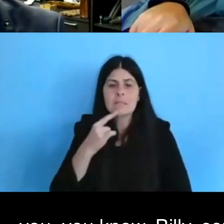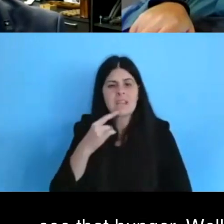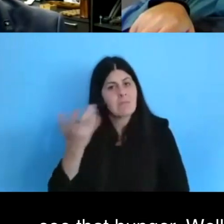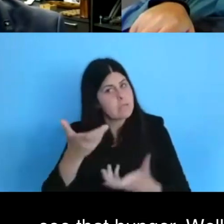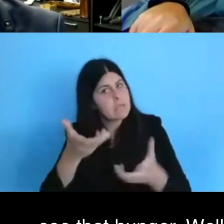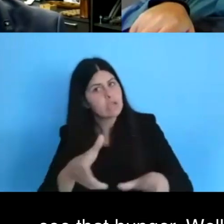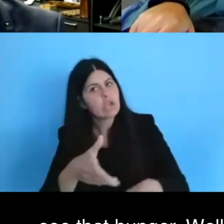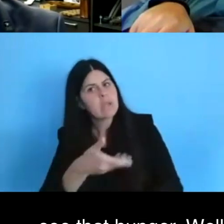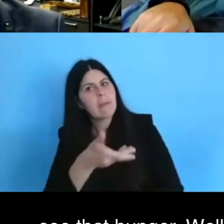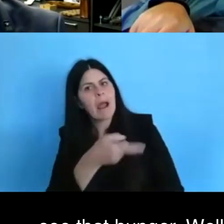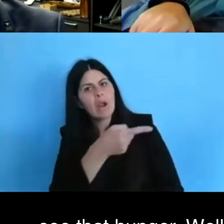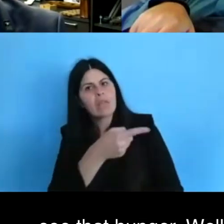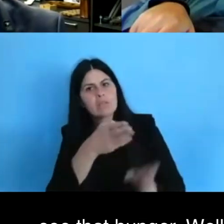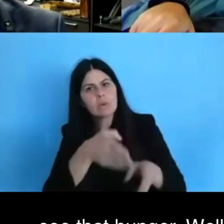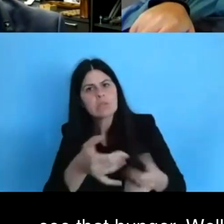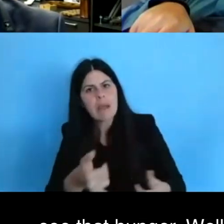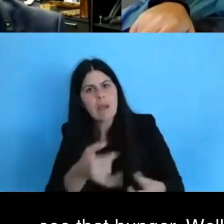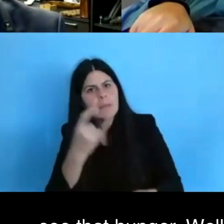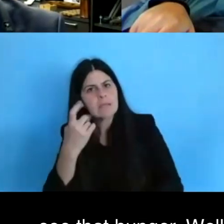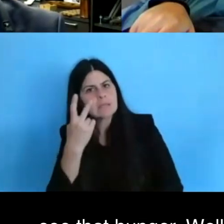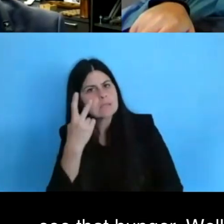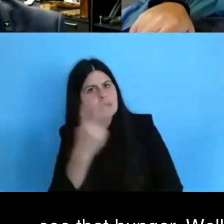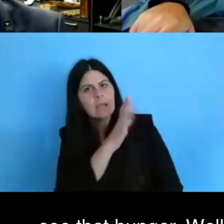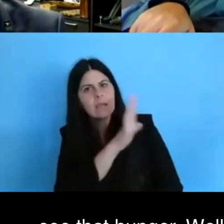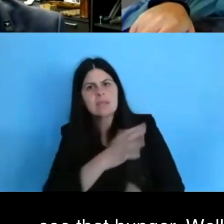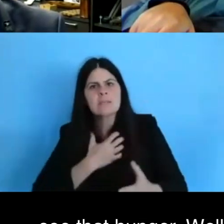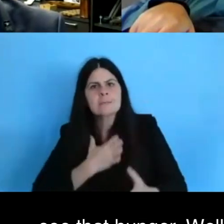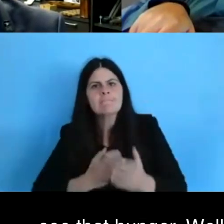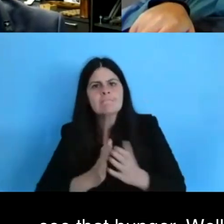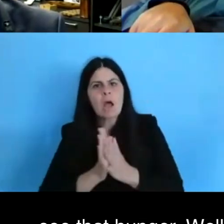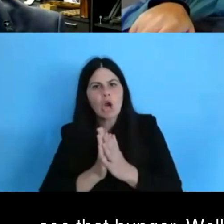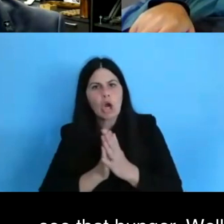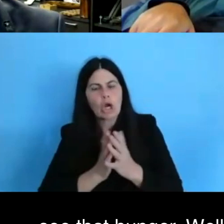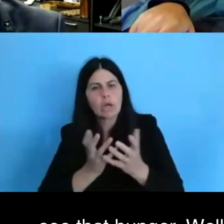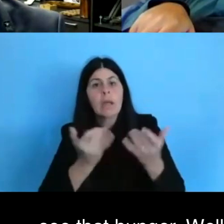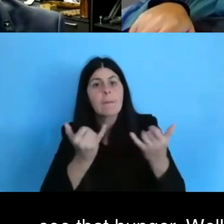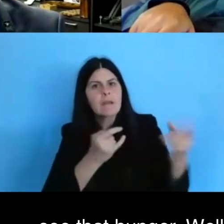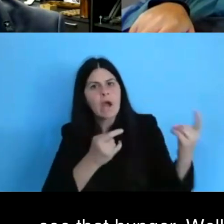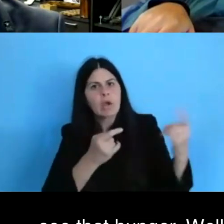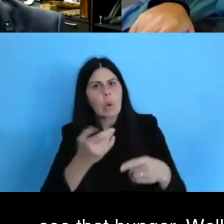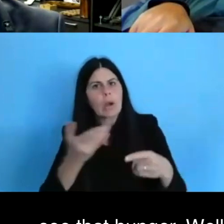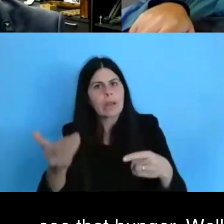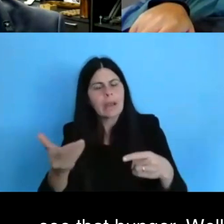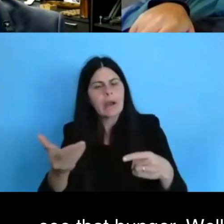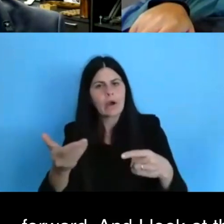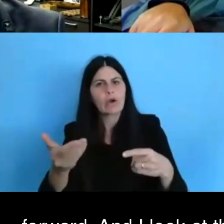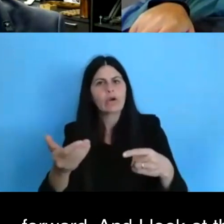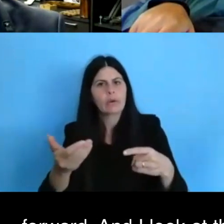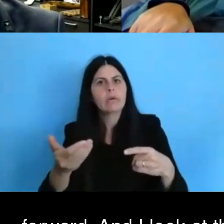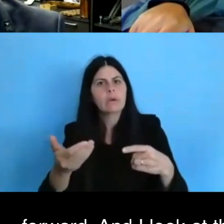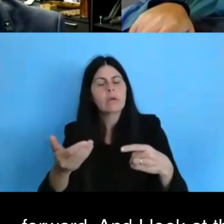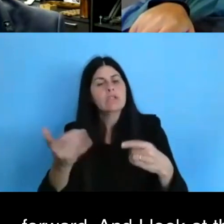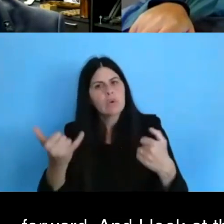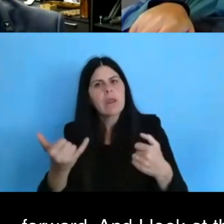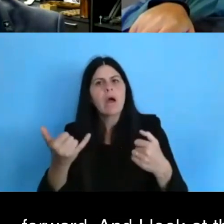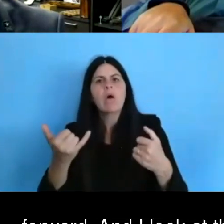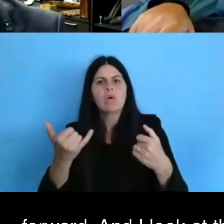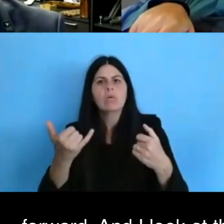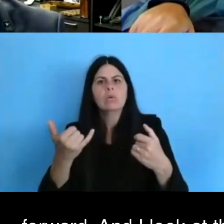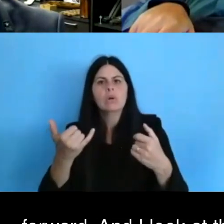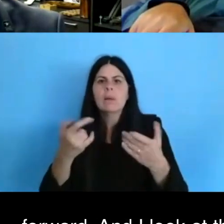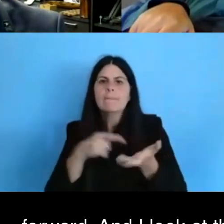because I see that hunger. Well, now that you're here, I would say it's time to give it back. It's time to pay it forward. And I look at that in